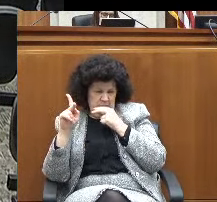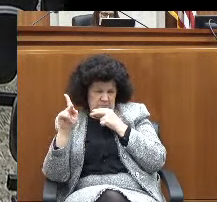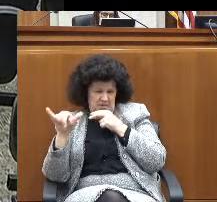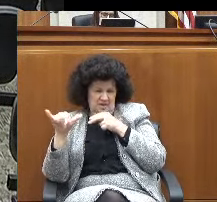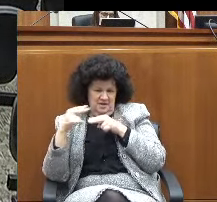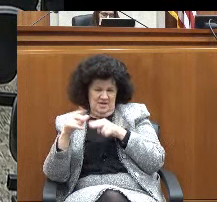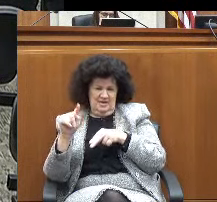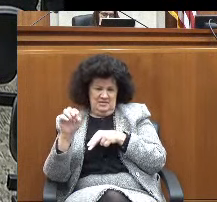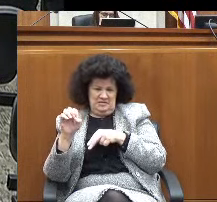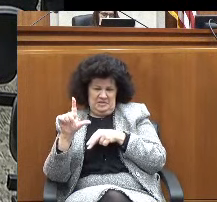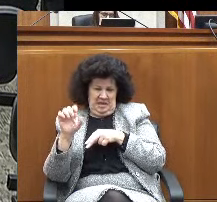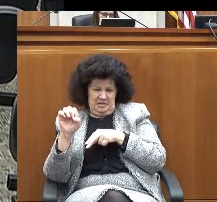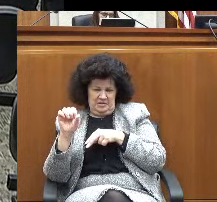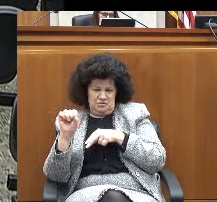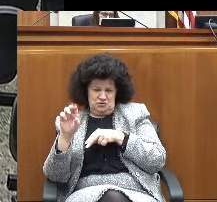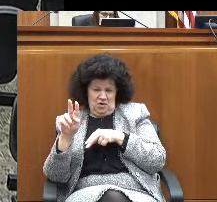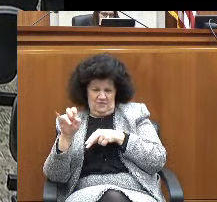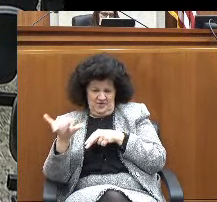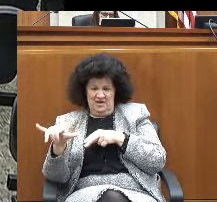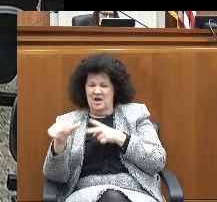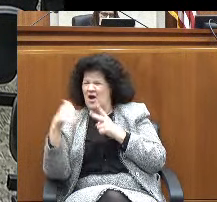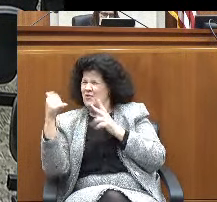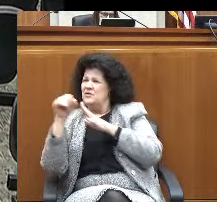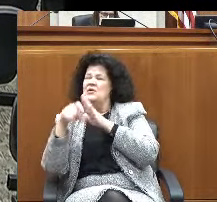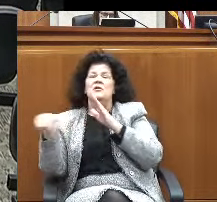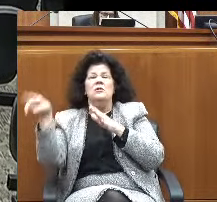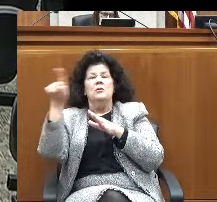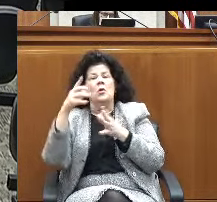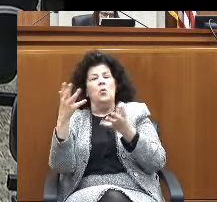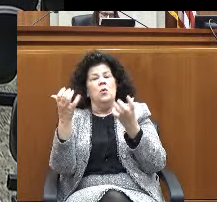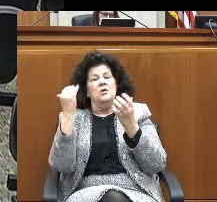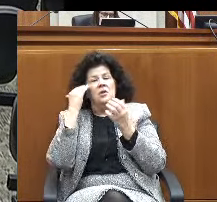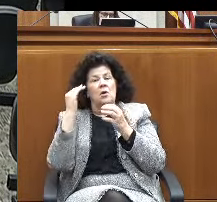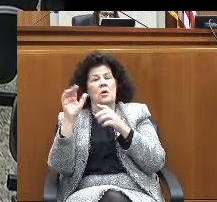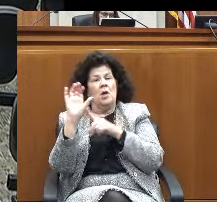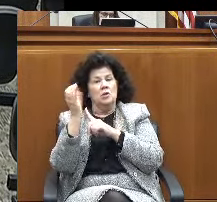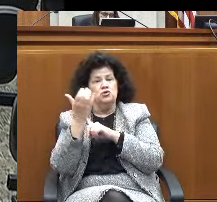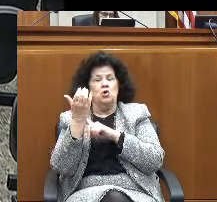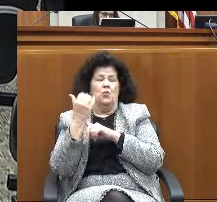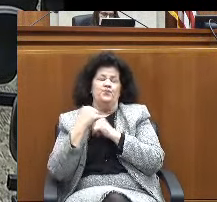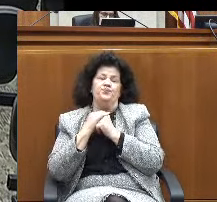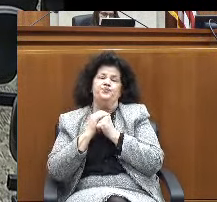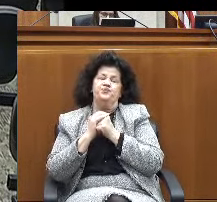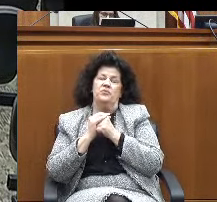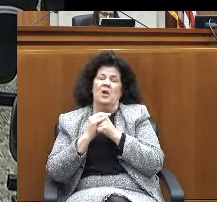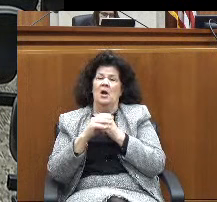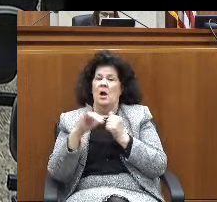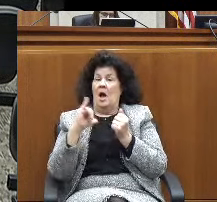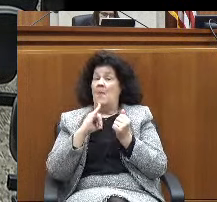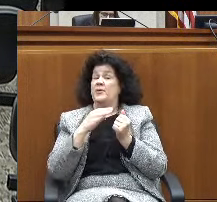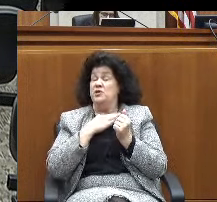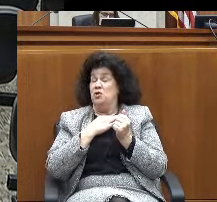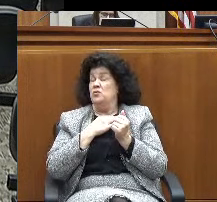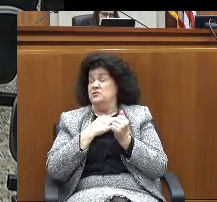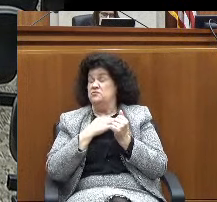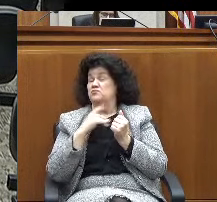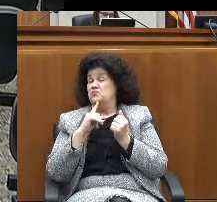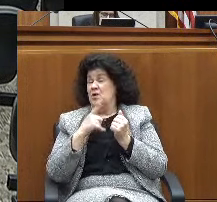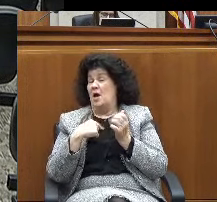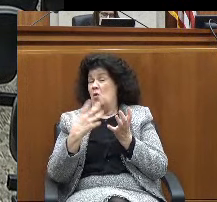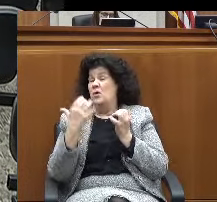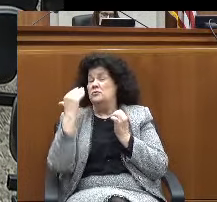TEL survey, where other states had this survey where they were looking at culture and climate. I would be curious to